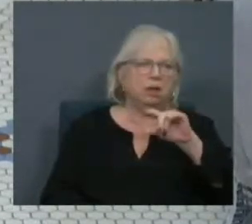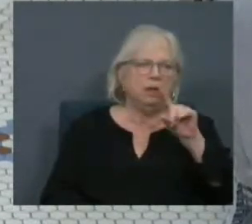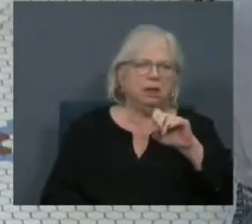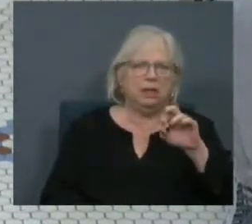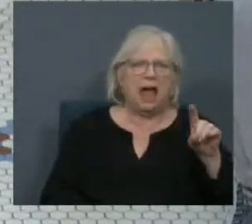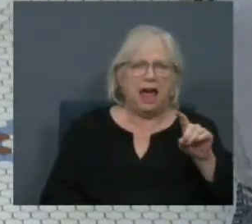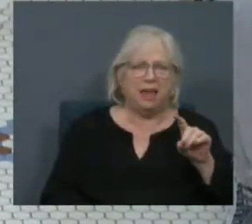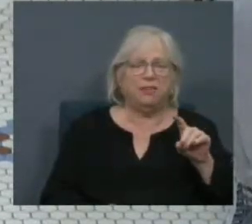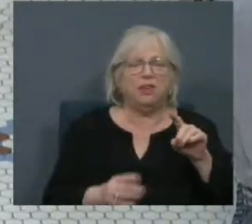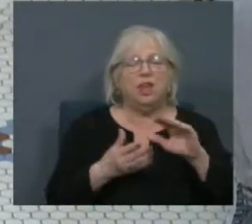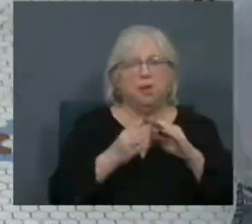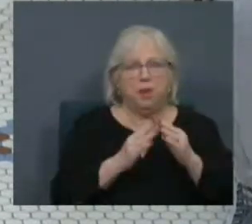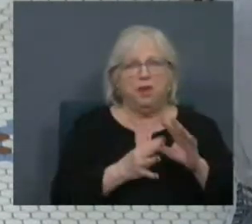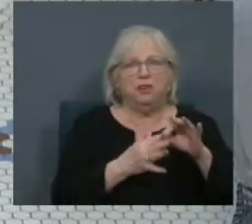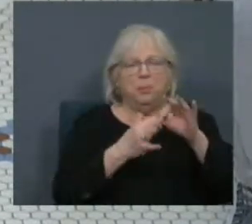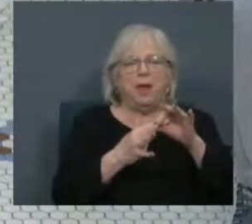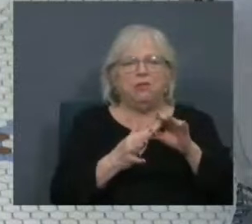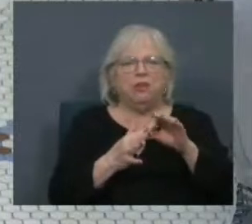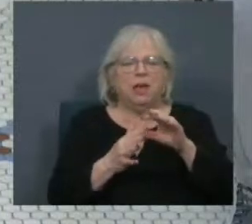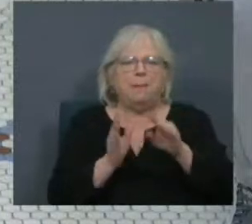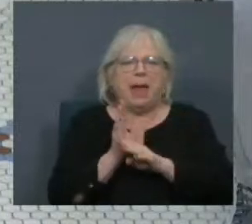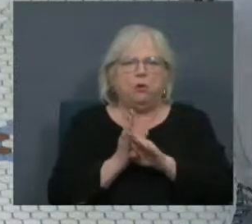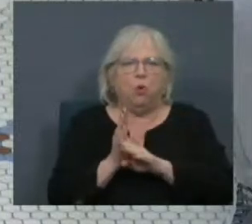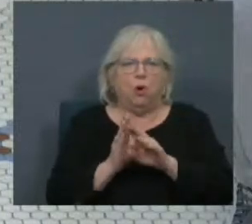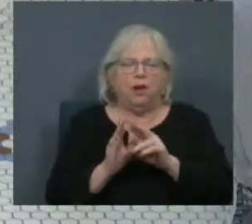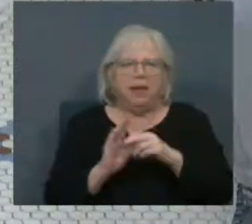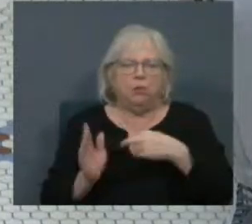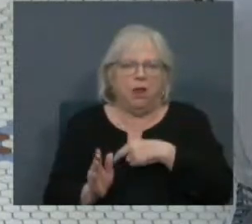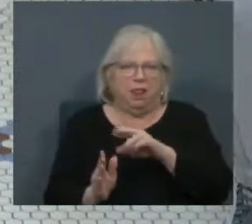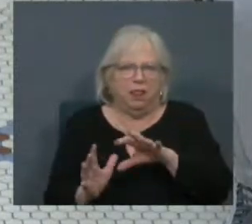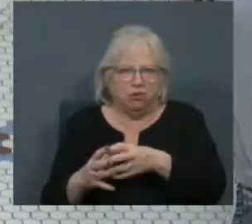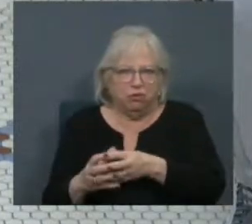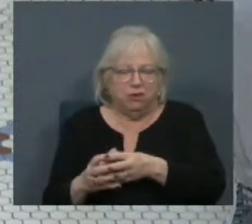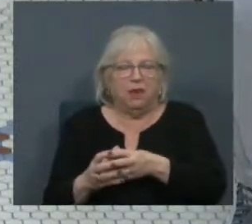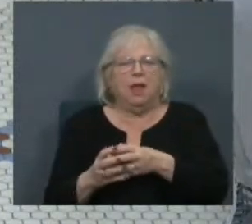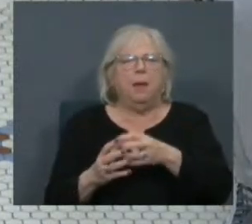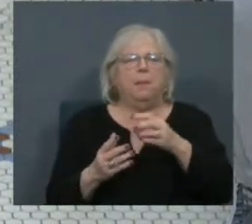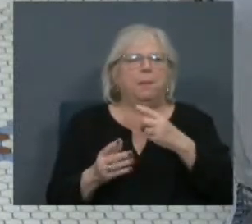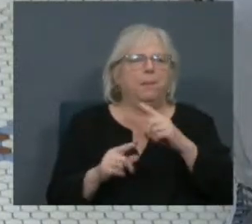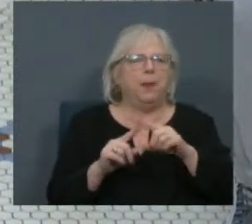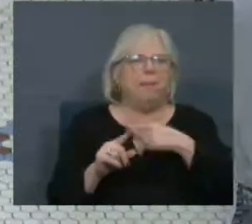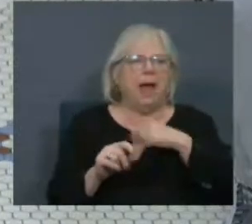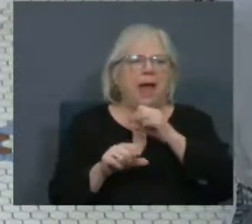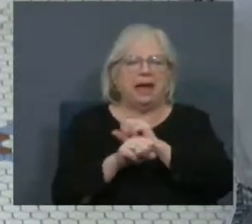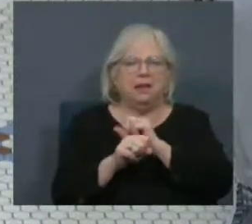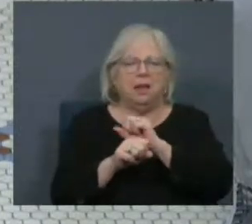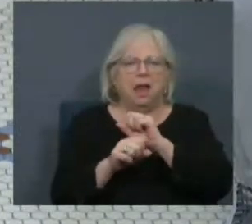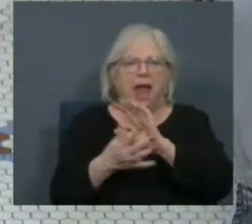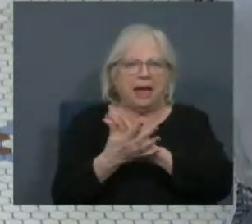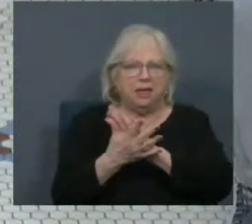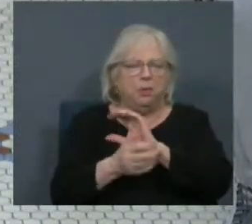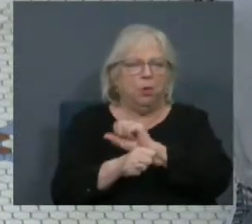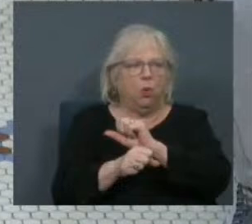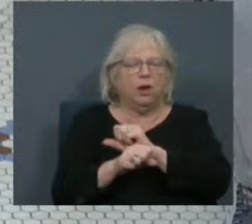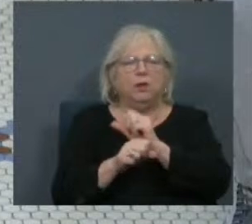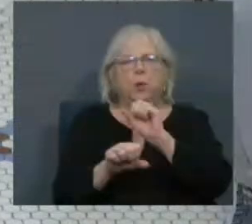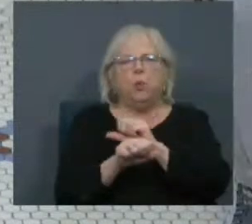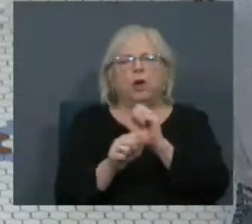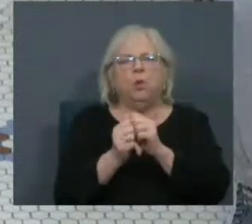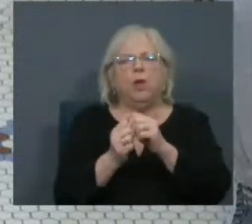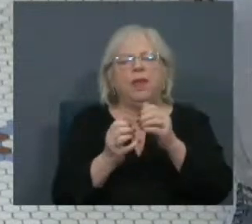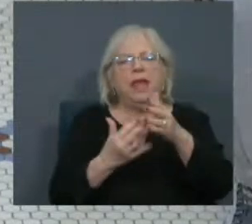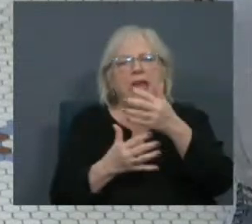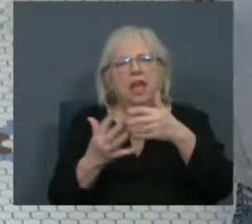minority religions here in the city. Particularly, some of my academic work and advocacy work has been working with interfaith leaders across